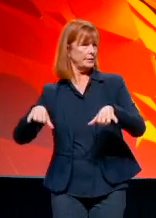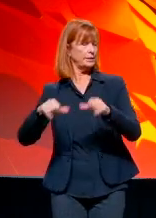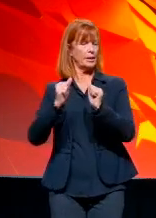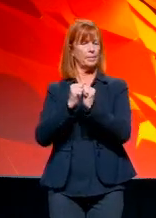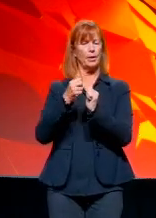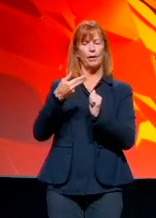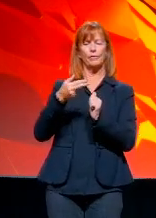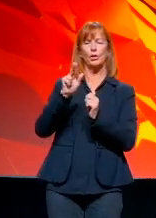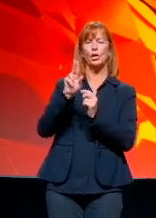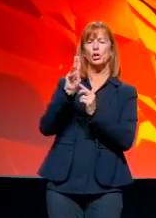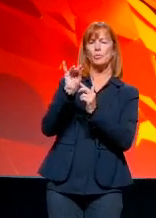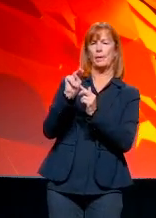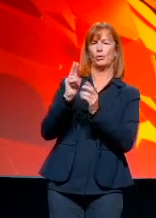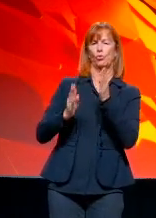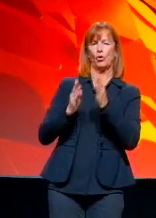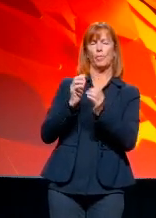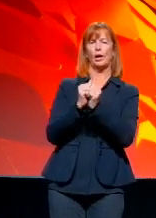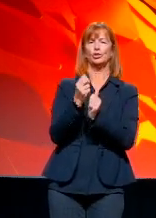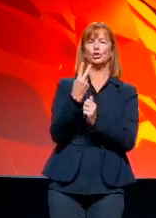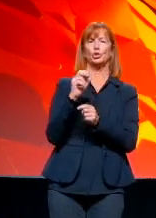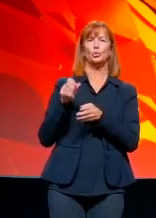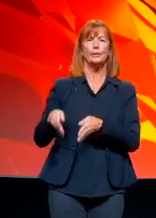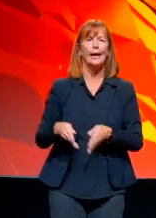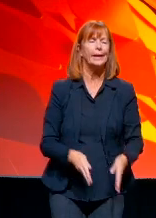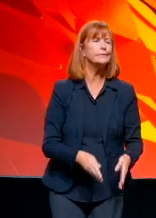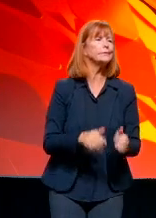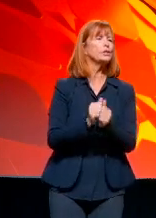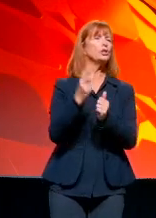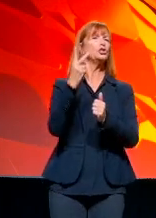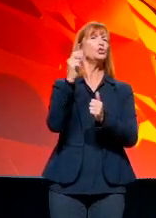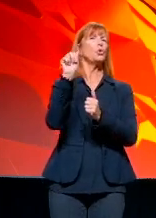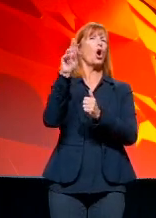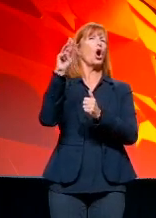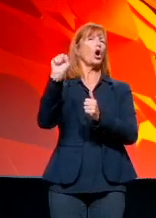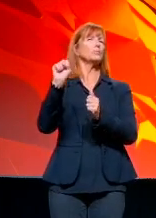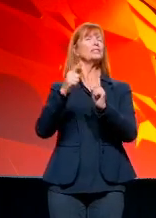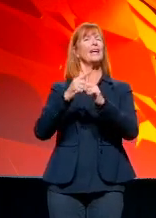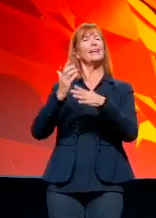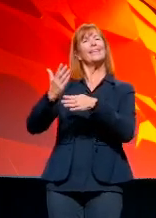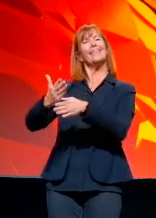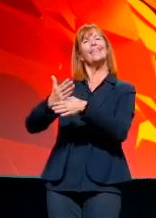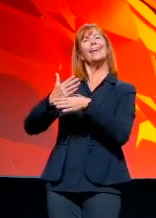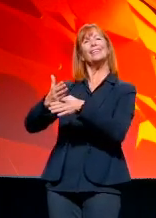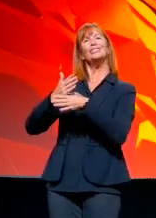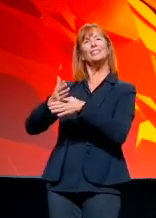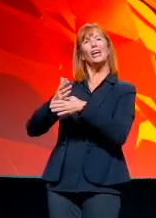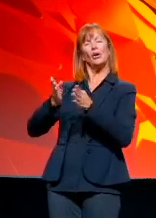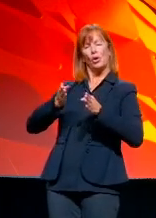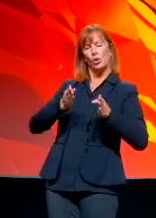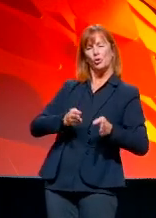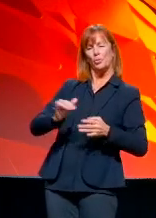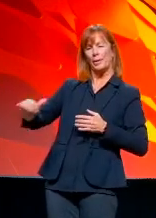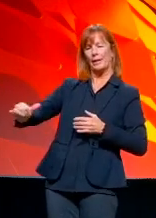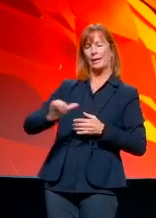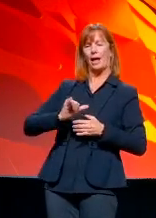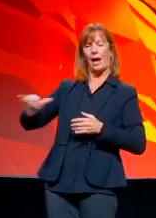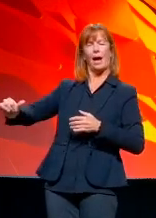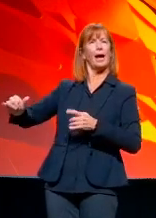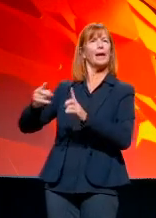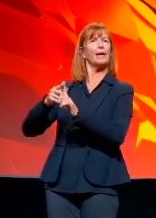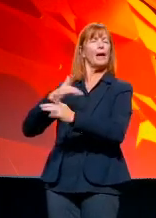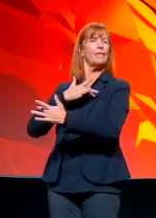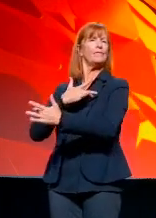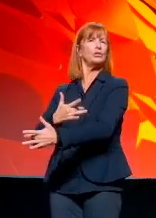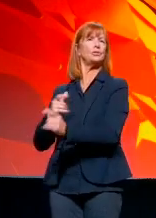2 legs, 2 arms, 5-finger hands. So they share human-like physics, and that makes them well-suited to deploy